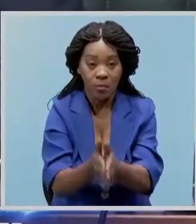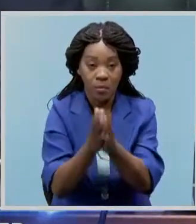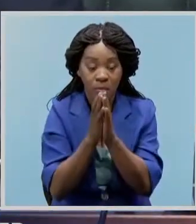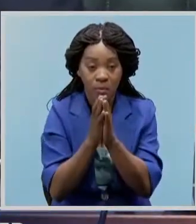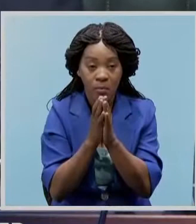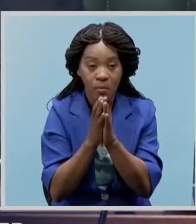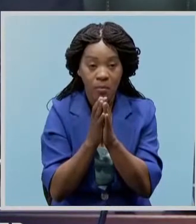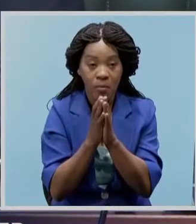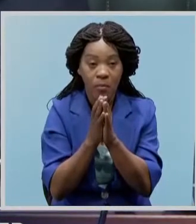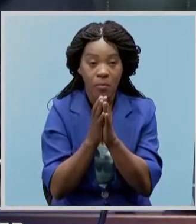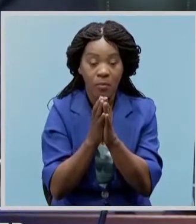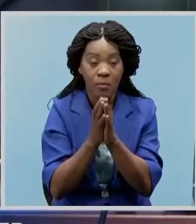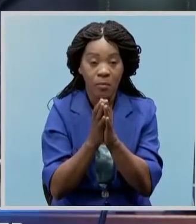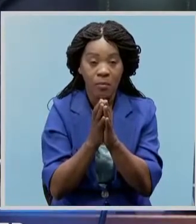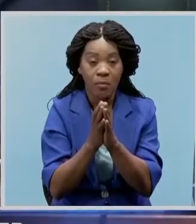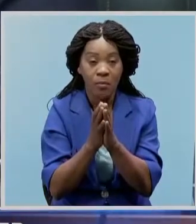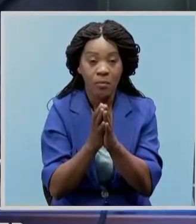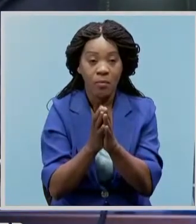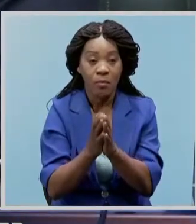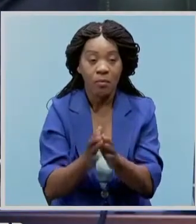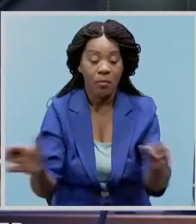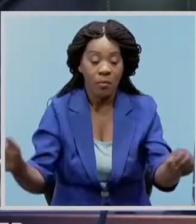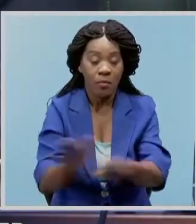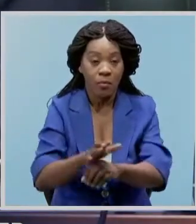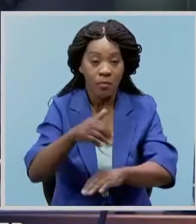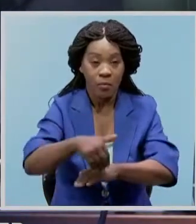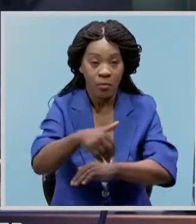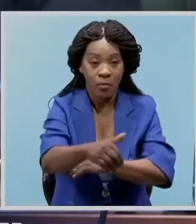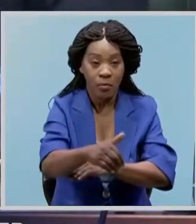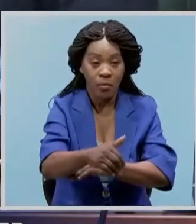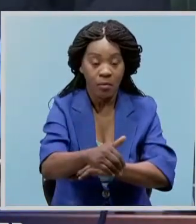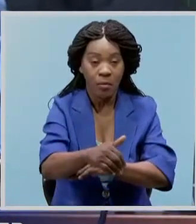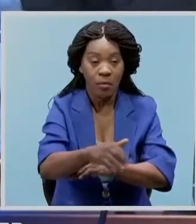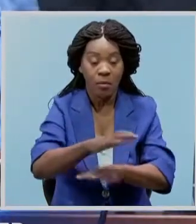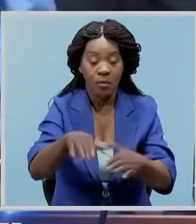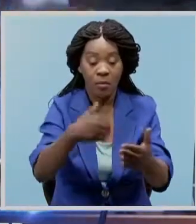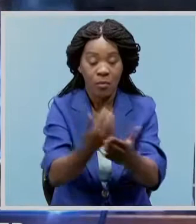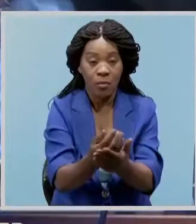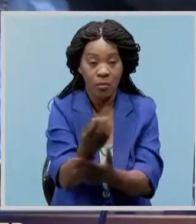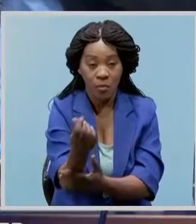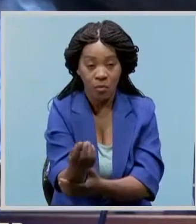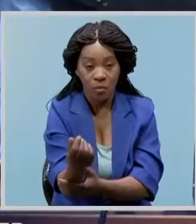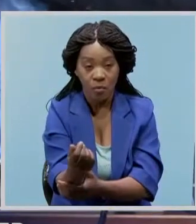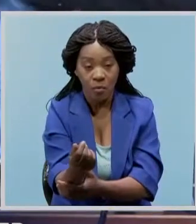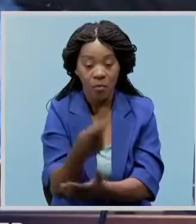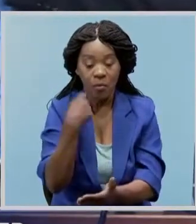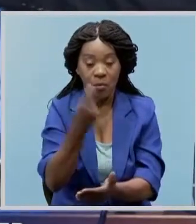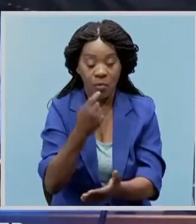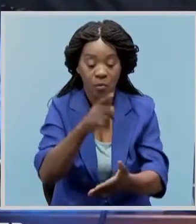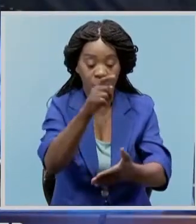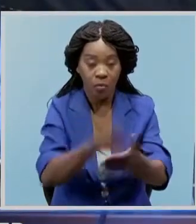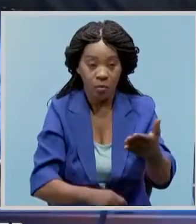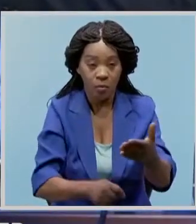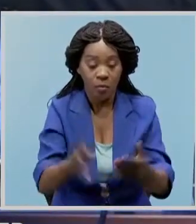a free voters register for all the streams, whose cost is estimated